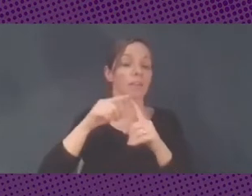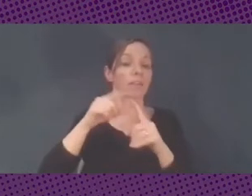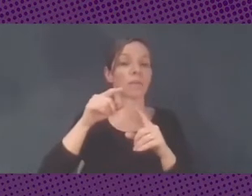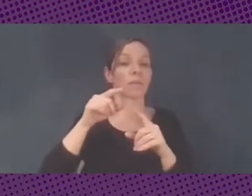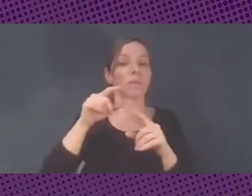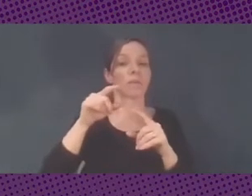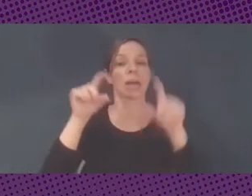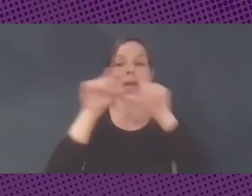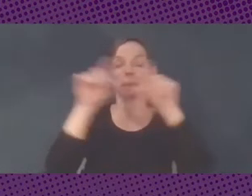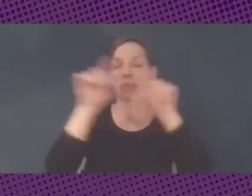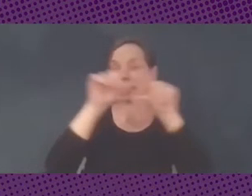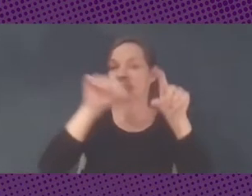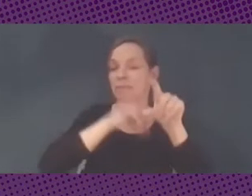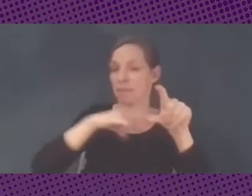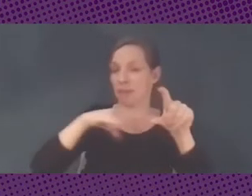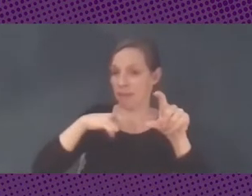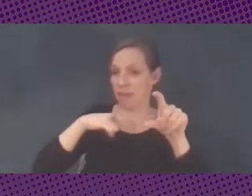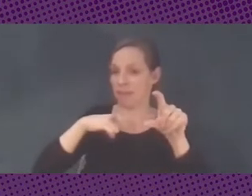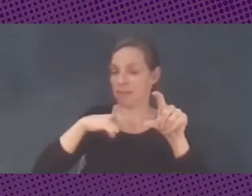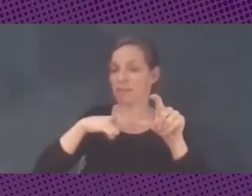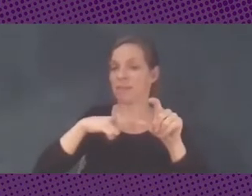those trillions into